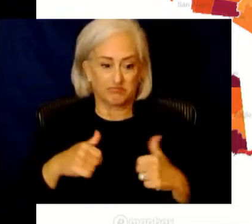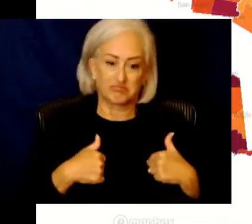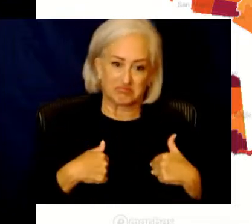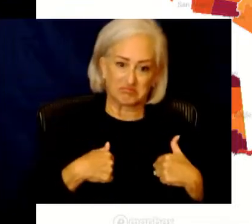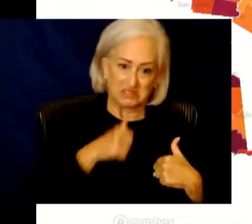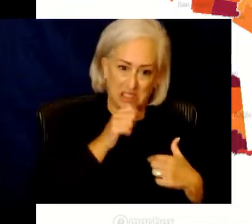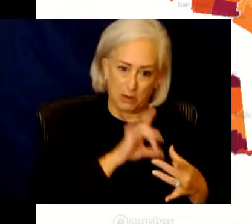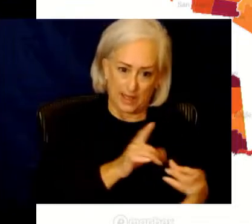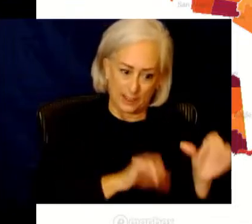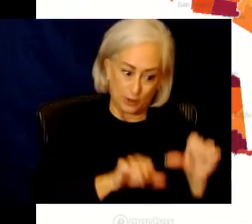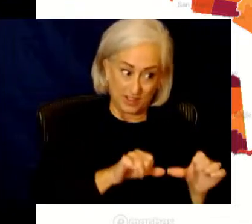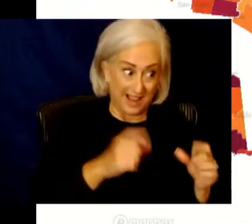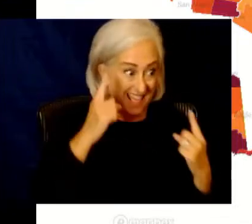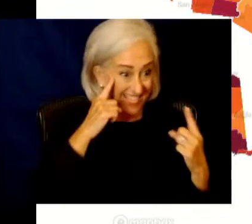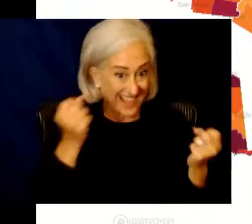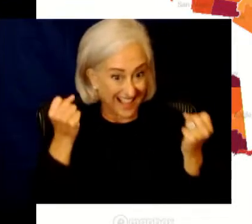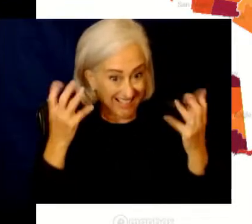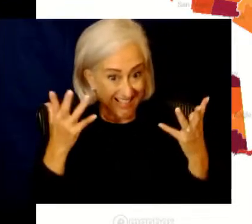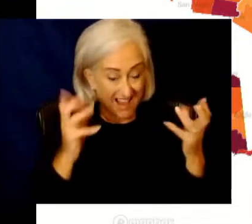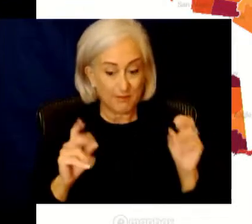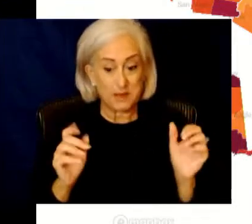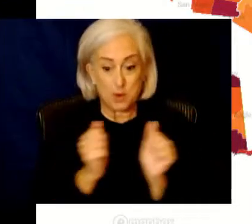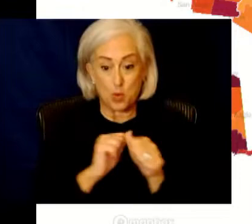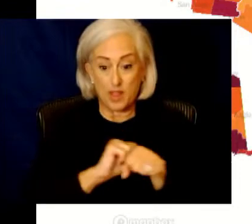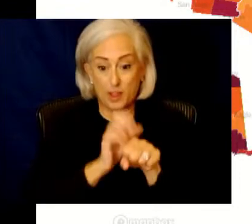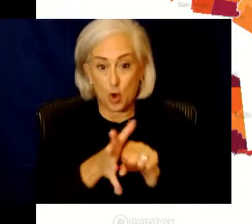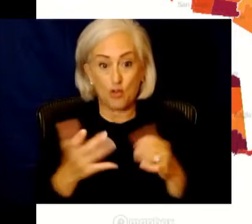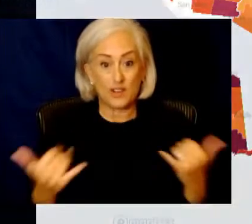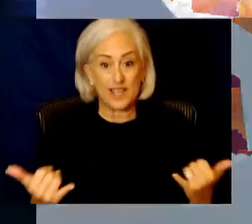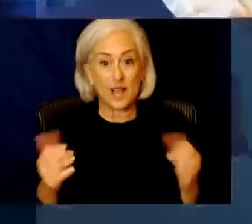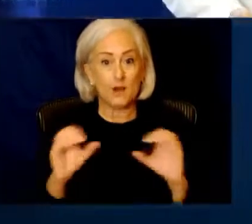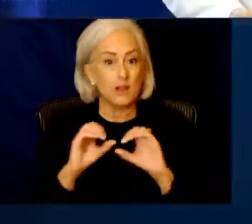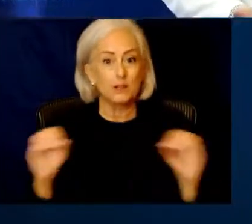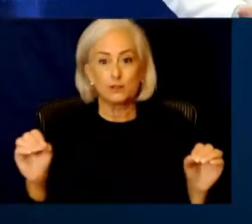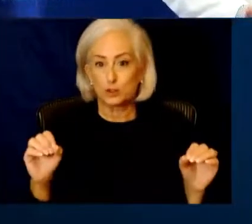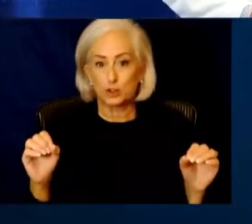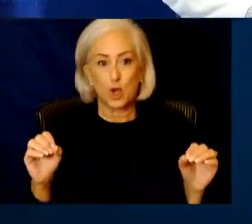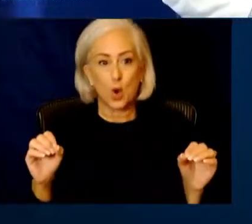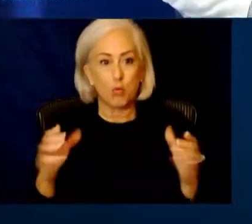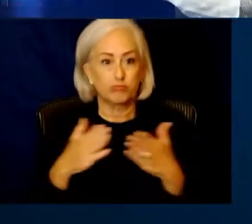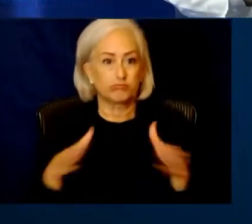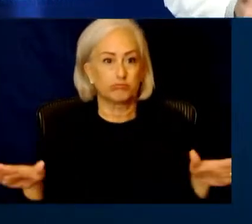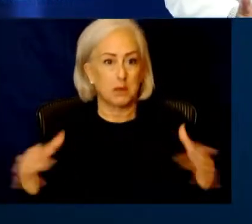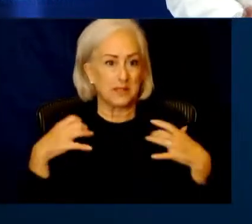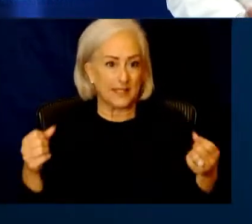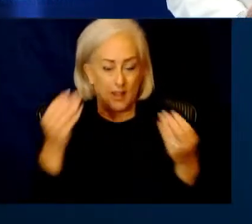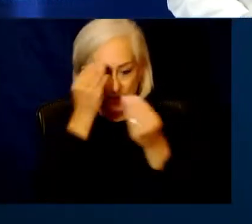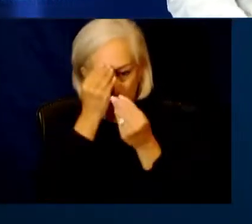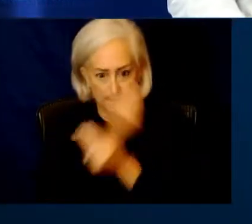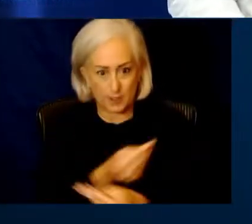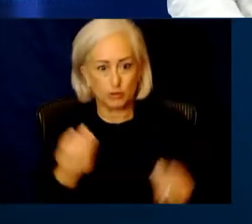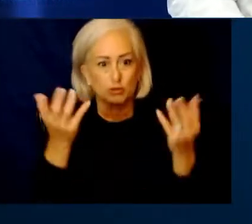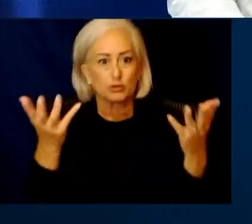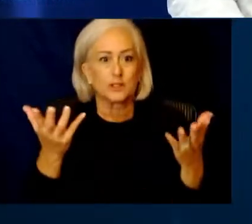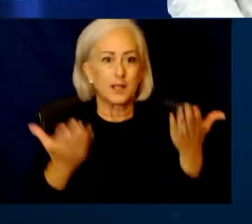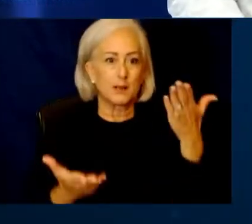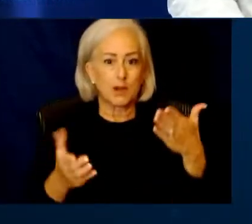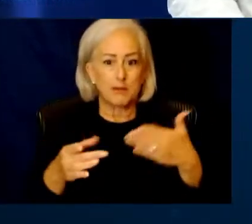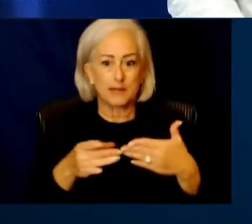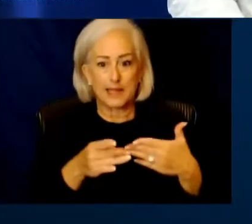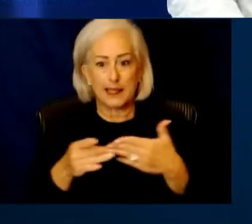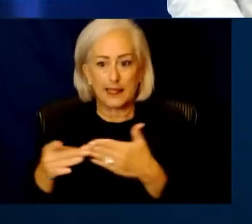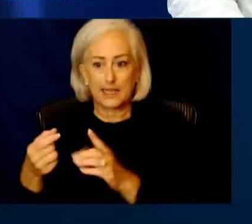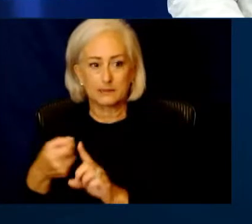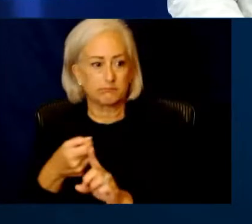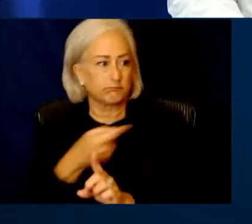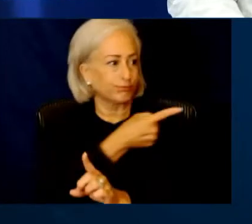with COVID right now, and the lack of any real public health information probably misleads us a little bit, Hawkeye. I think a ton of